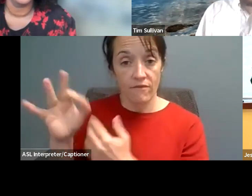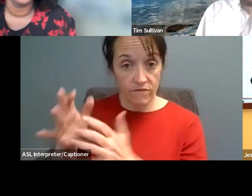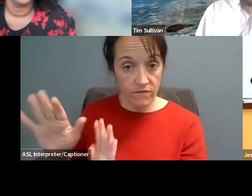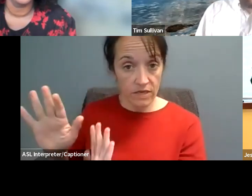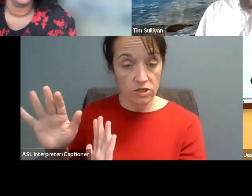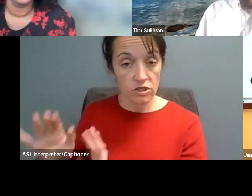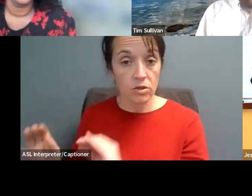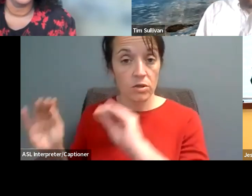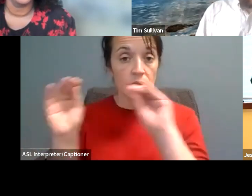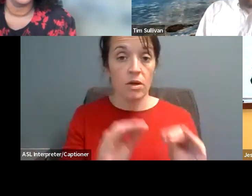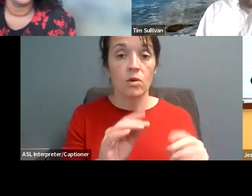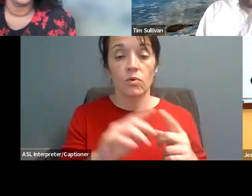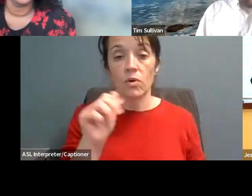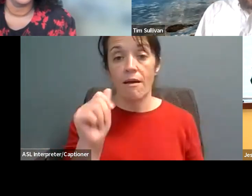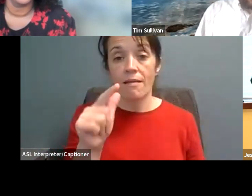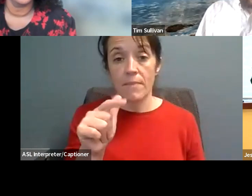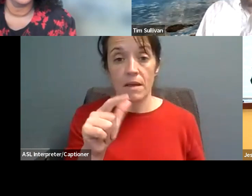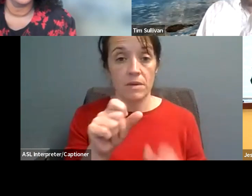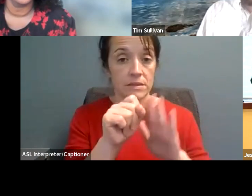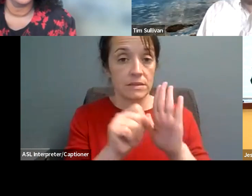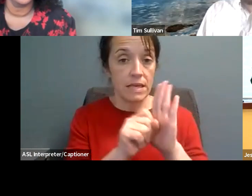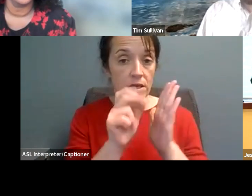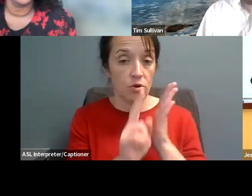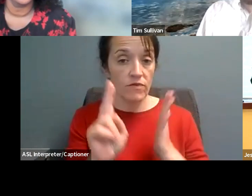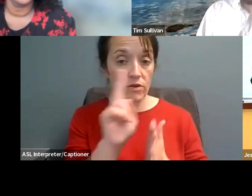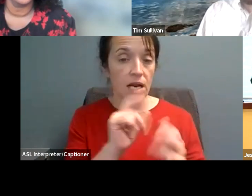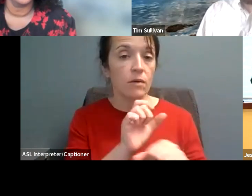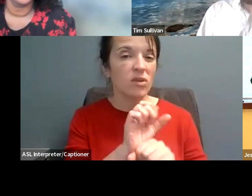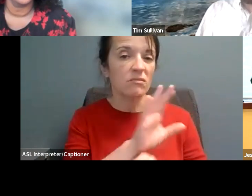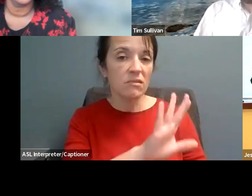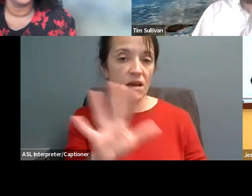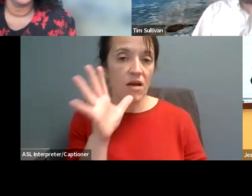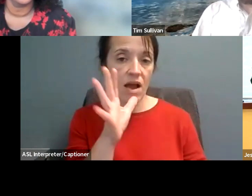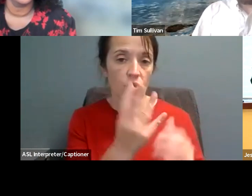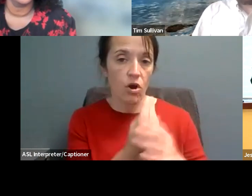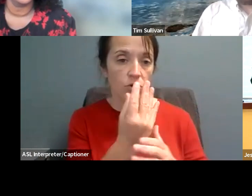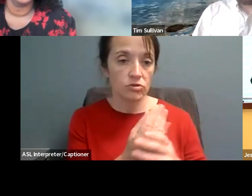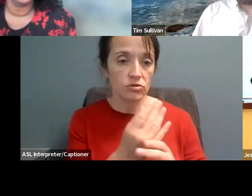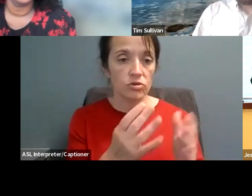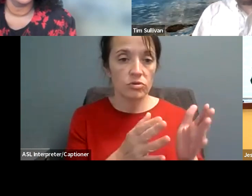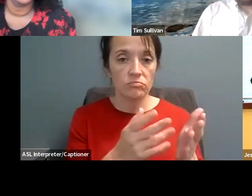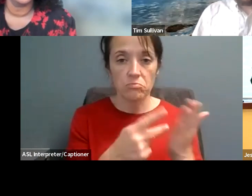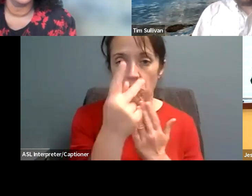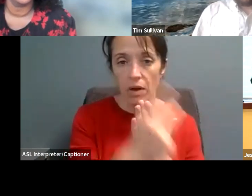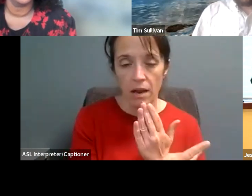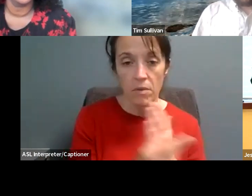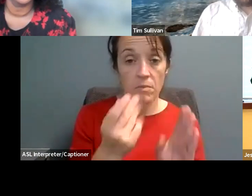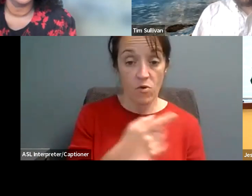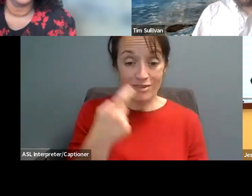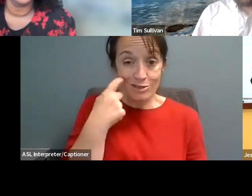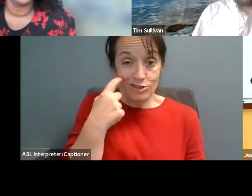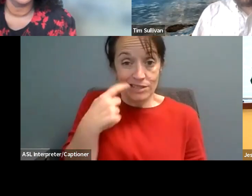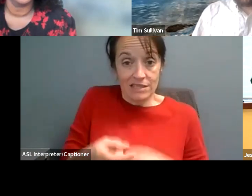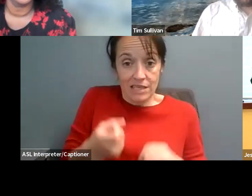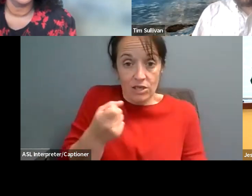to Alabama State University, where I worked also in their agricultural initiative prior to joining NIFA earlier this year. So